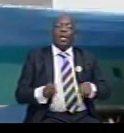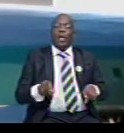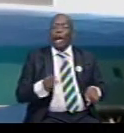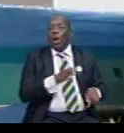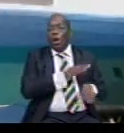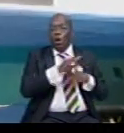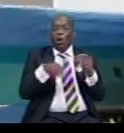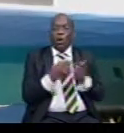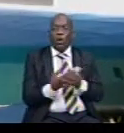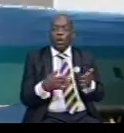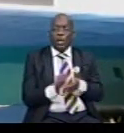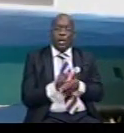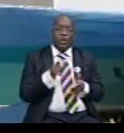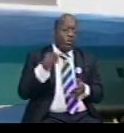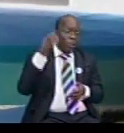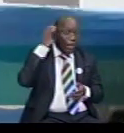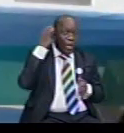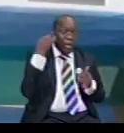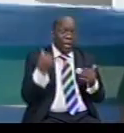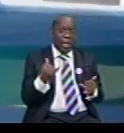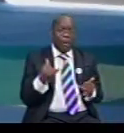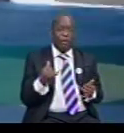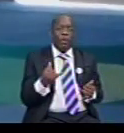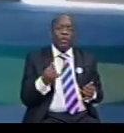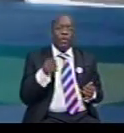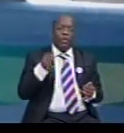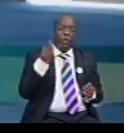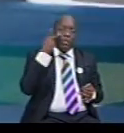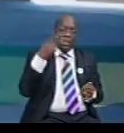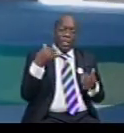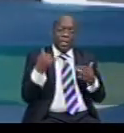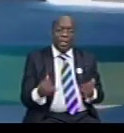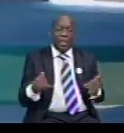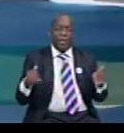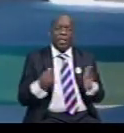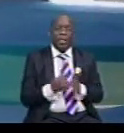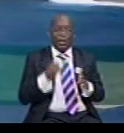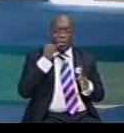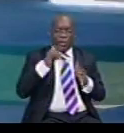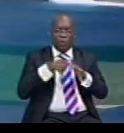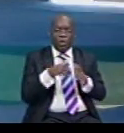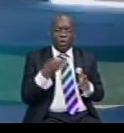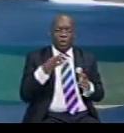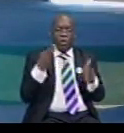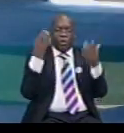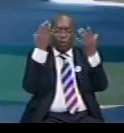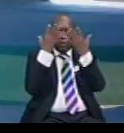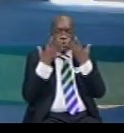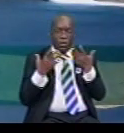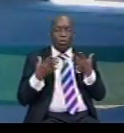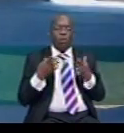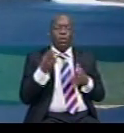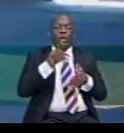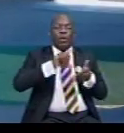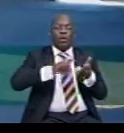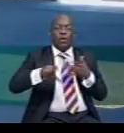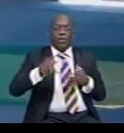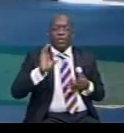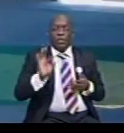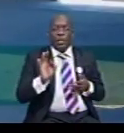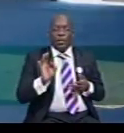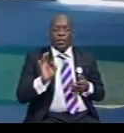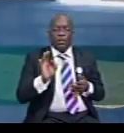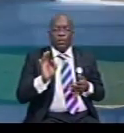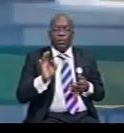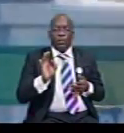all that we see now, they're just the beginning of sorrows. Verse 9, in verse 9